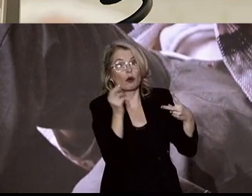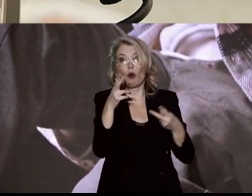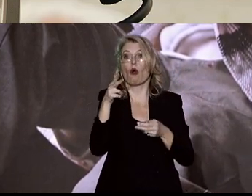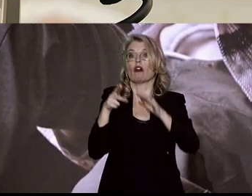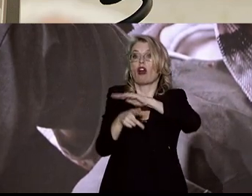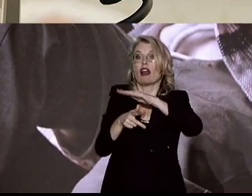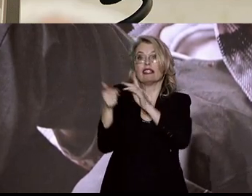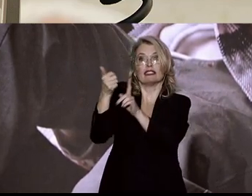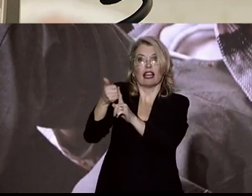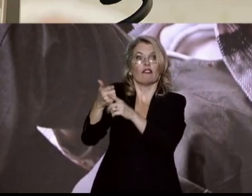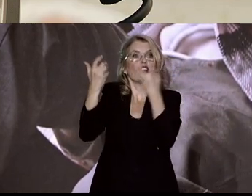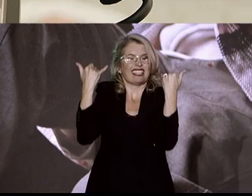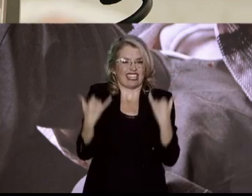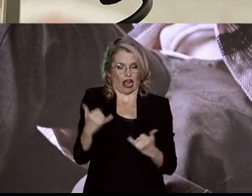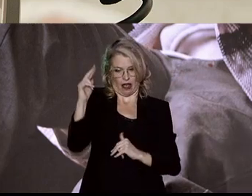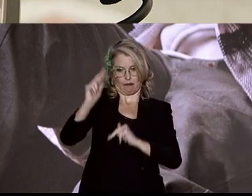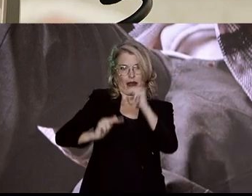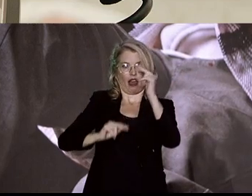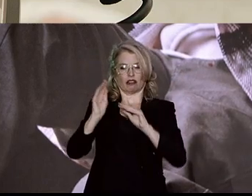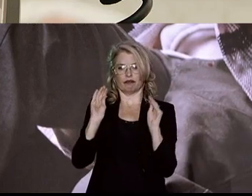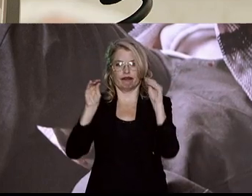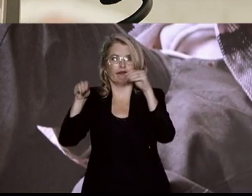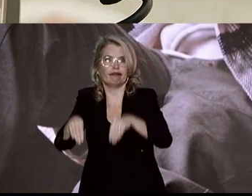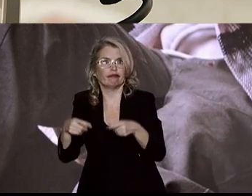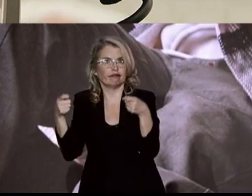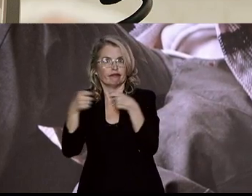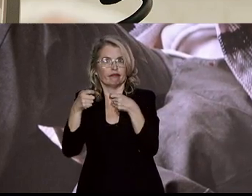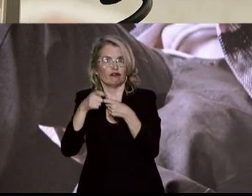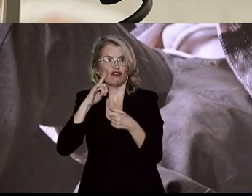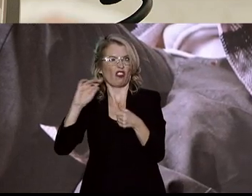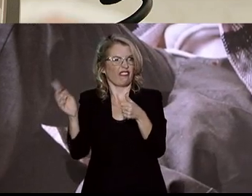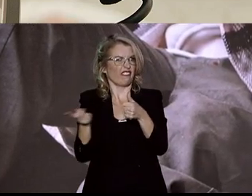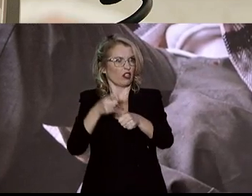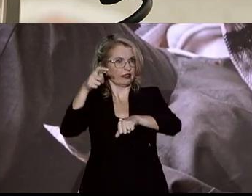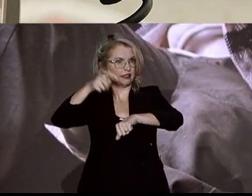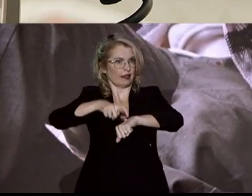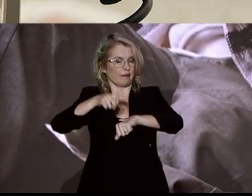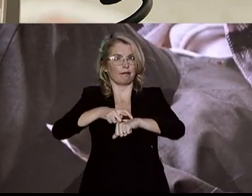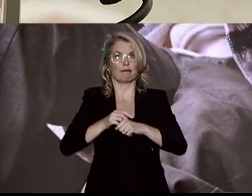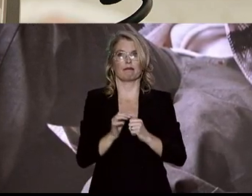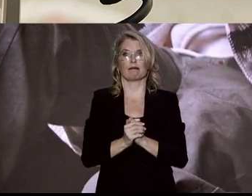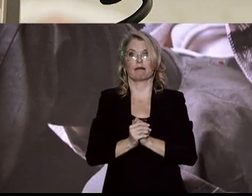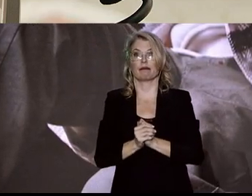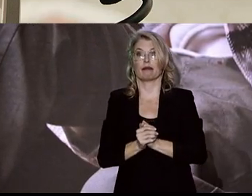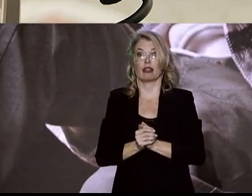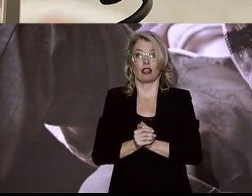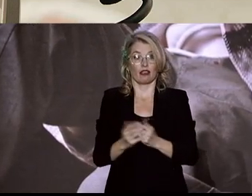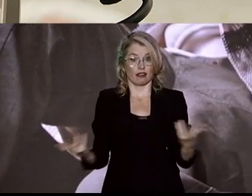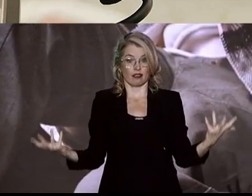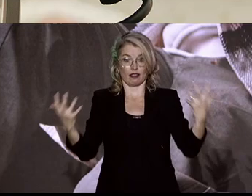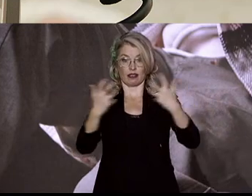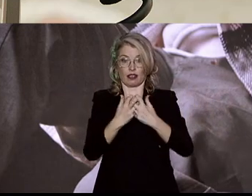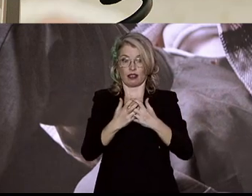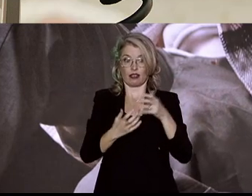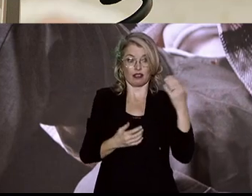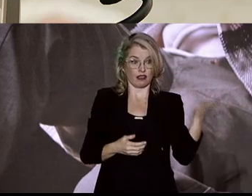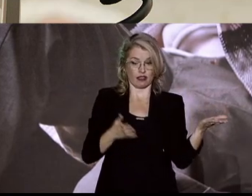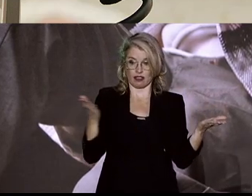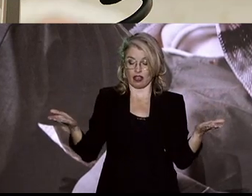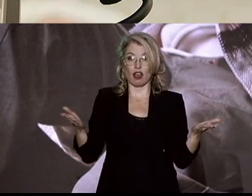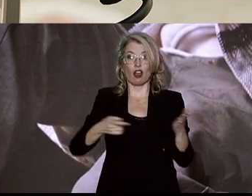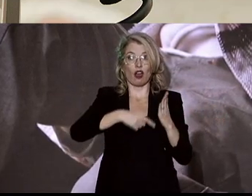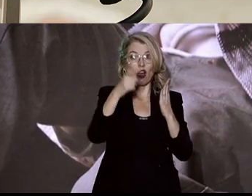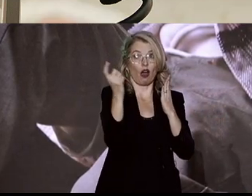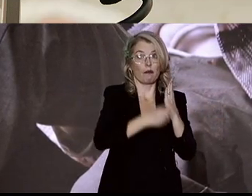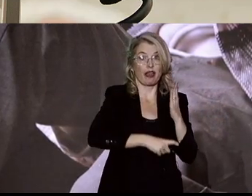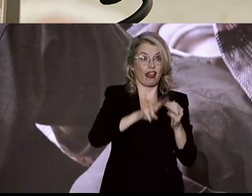are installing the required infrastructure for the first time. This combination of